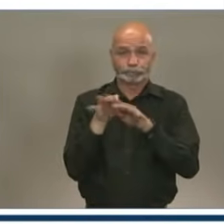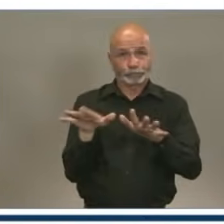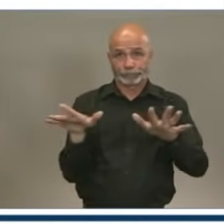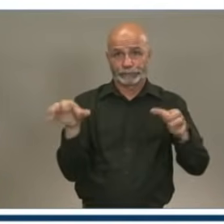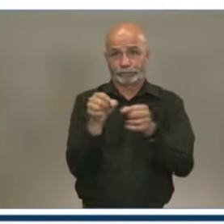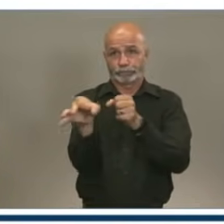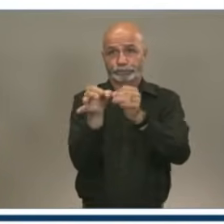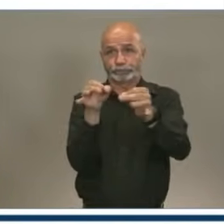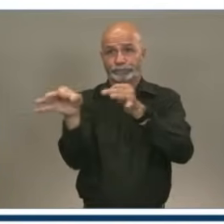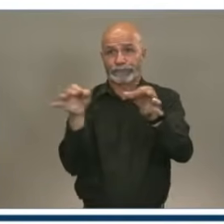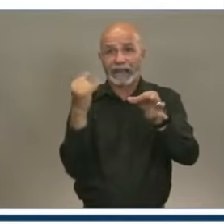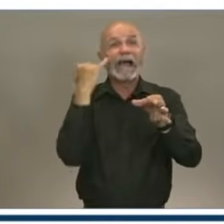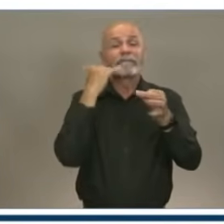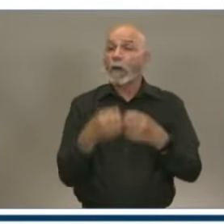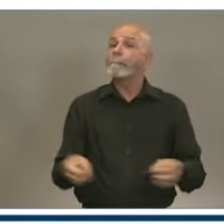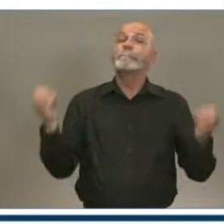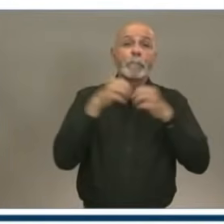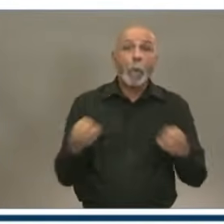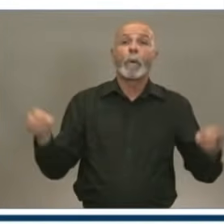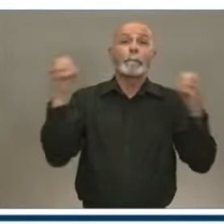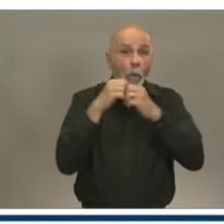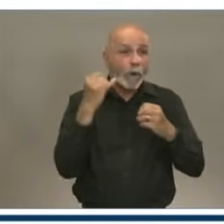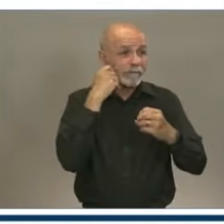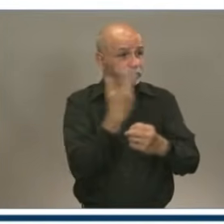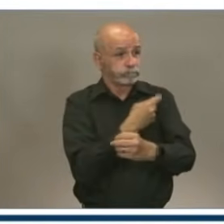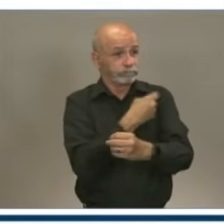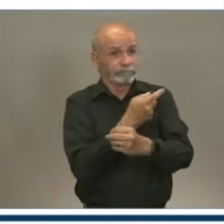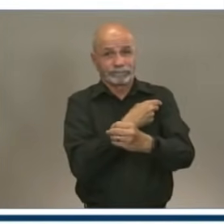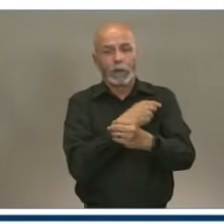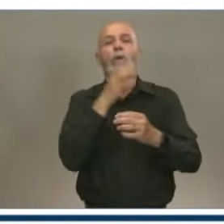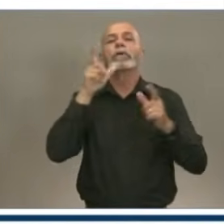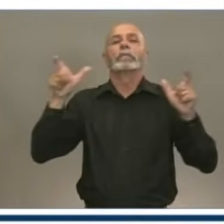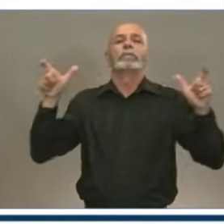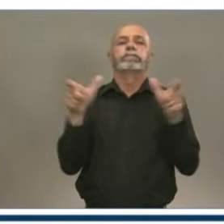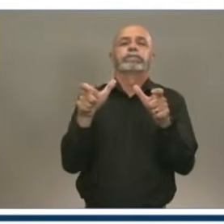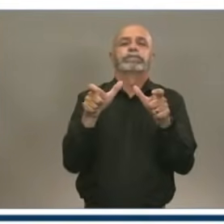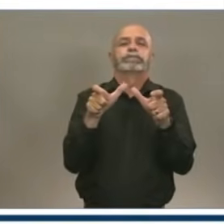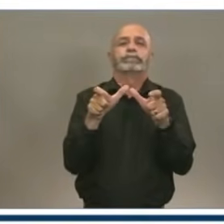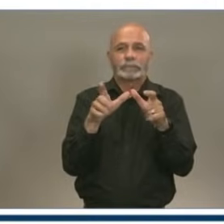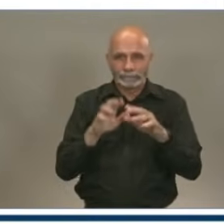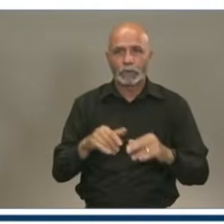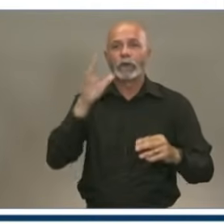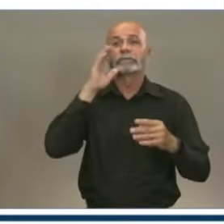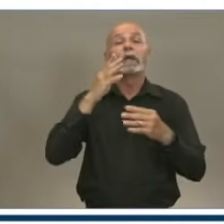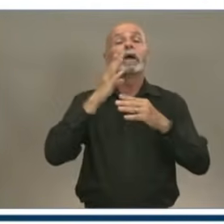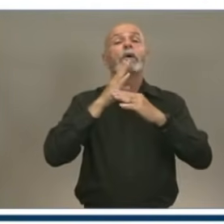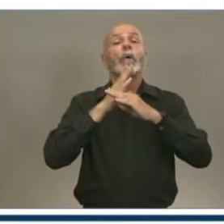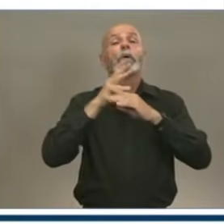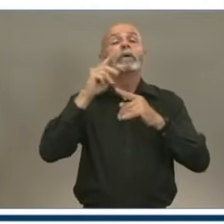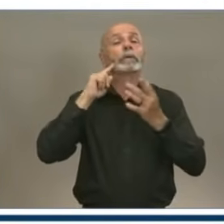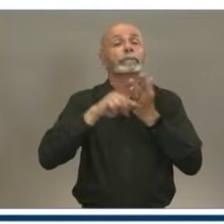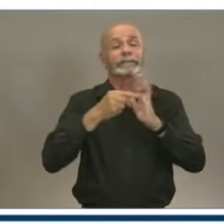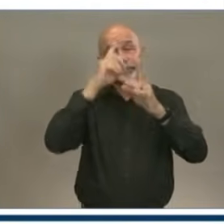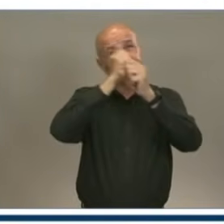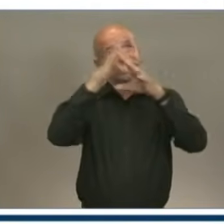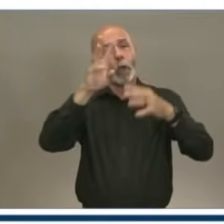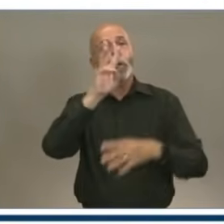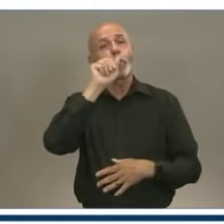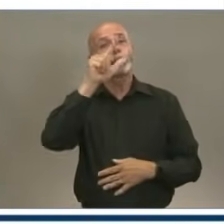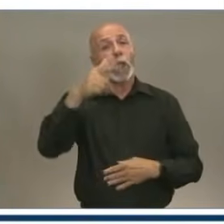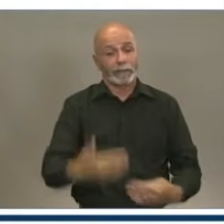level of protection, the stronger that wall of protection is. So I believe we can get there by we minimum